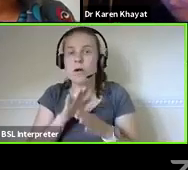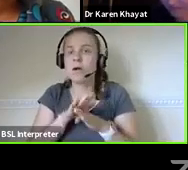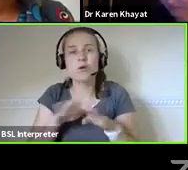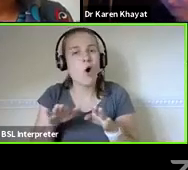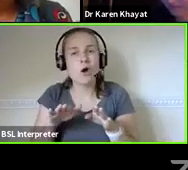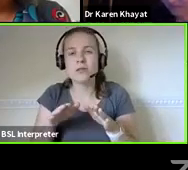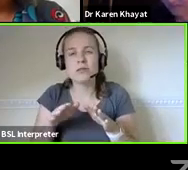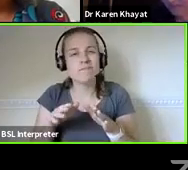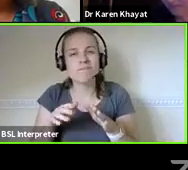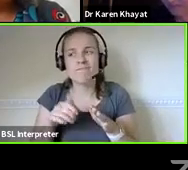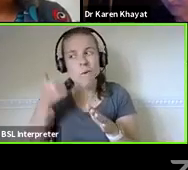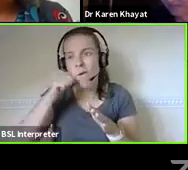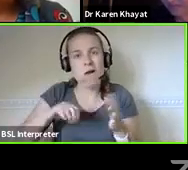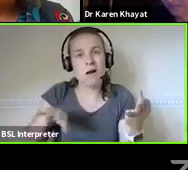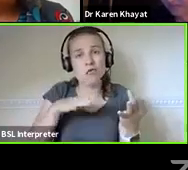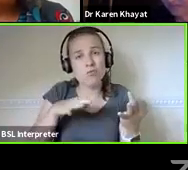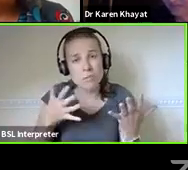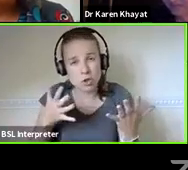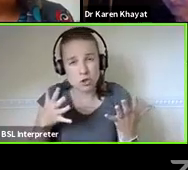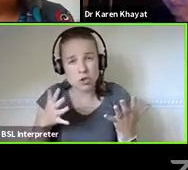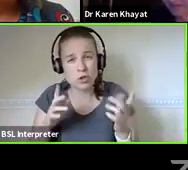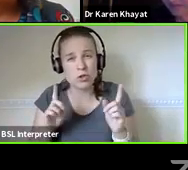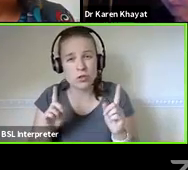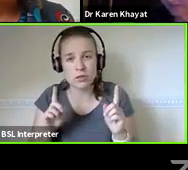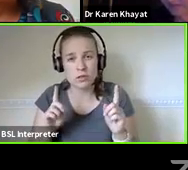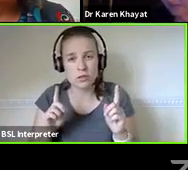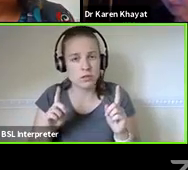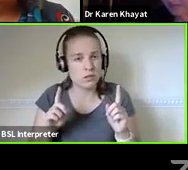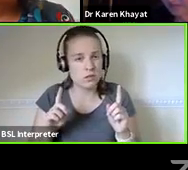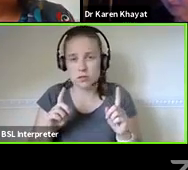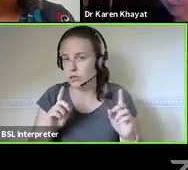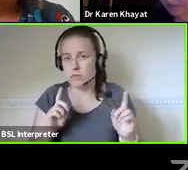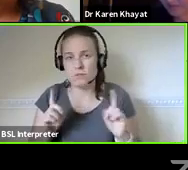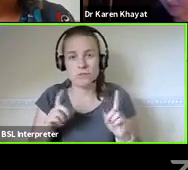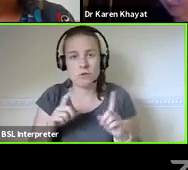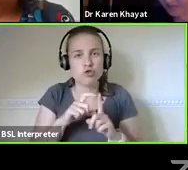corruption. I think this is a challenge for many governments.